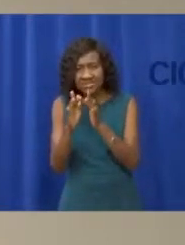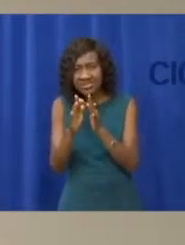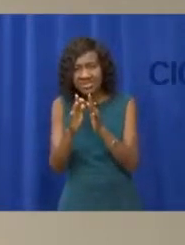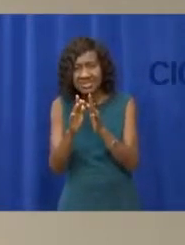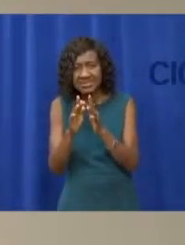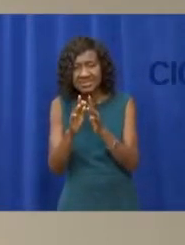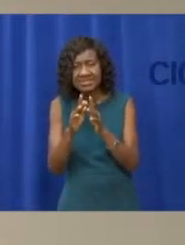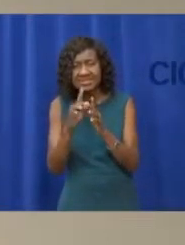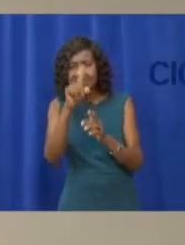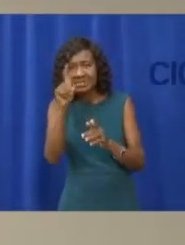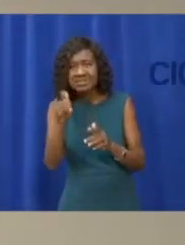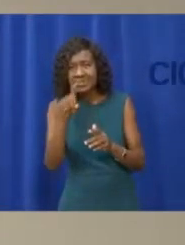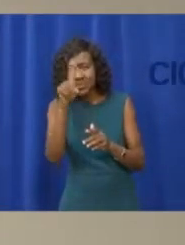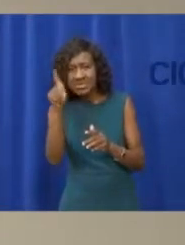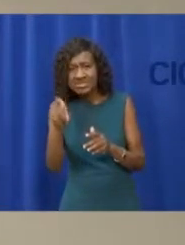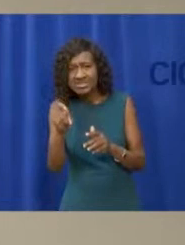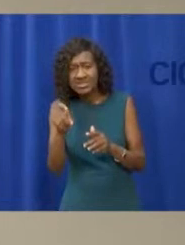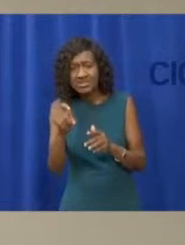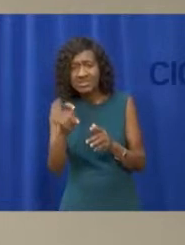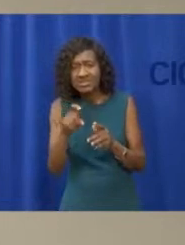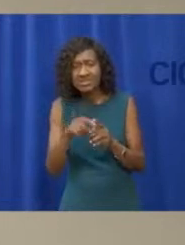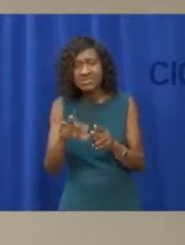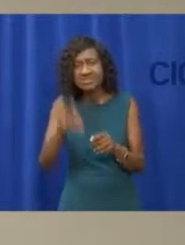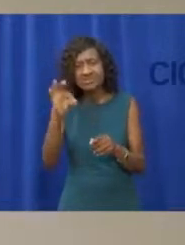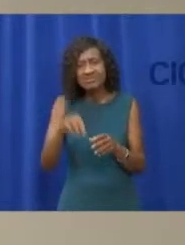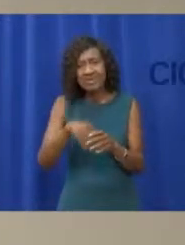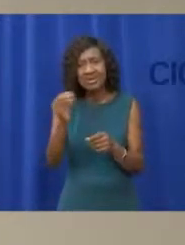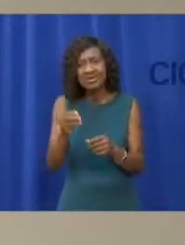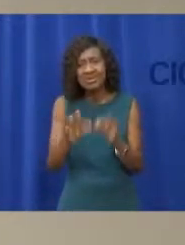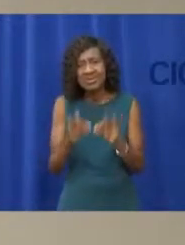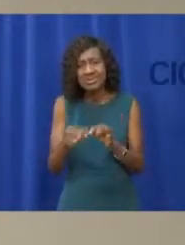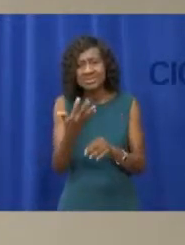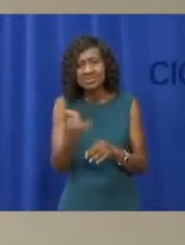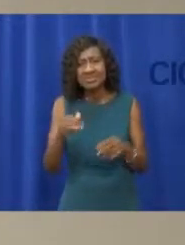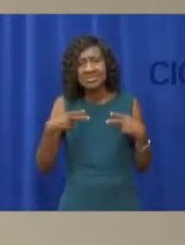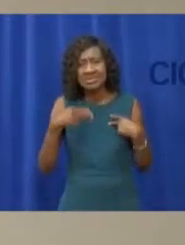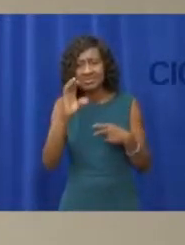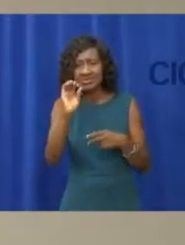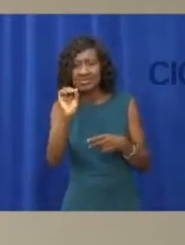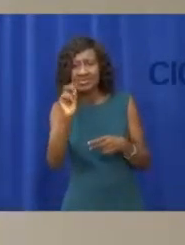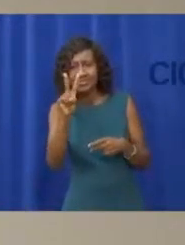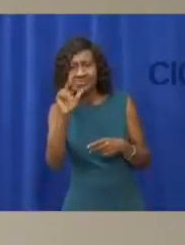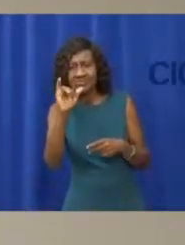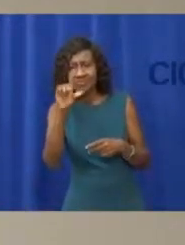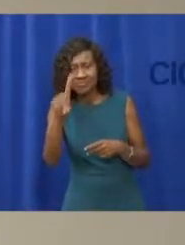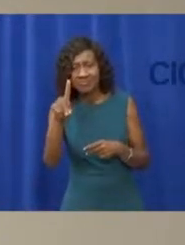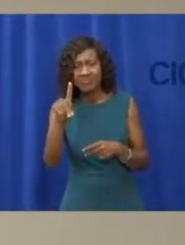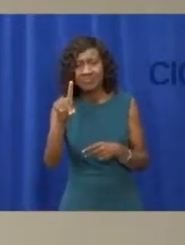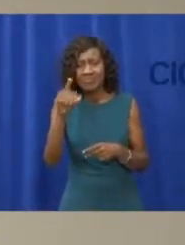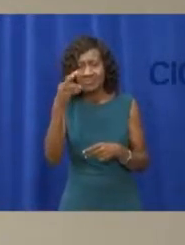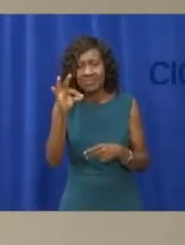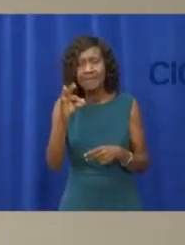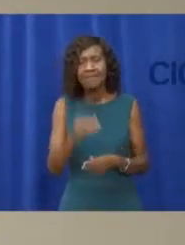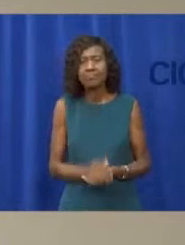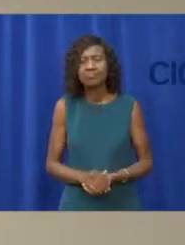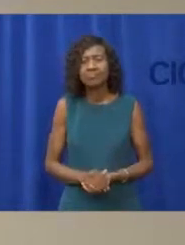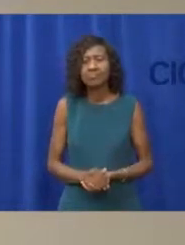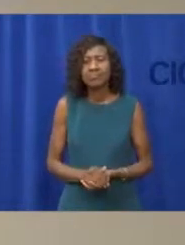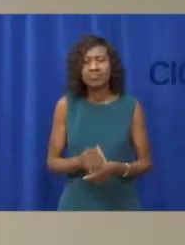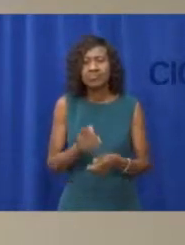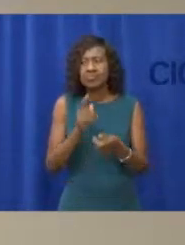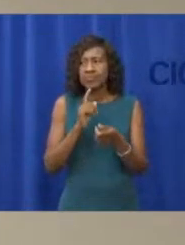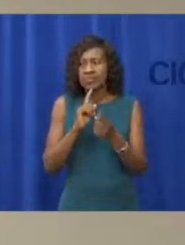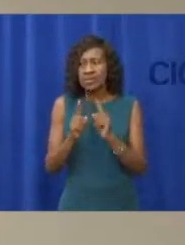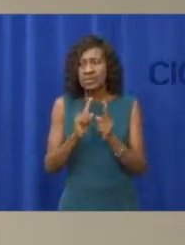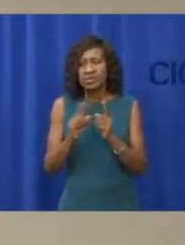A few days ago, I spoke briefly about some strategies the Health Services Authority are